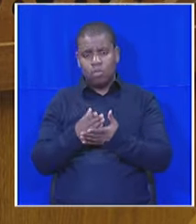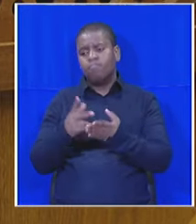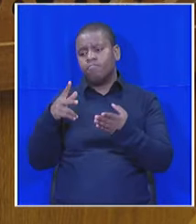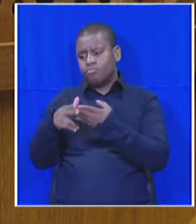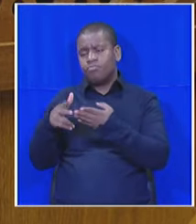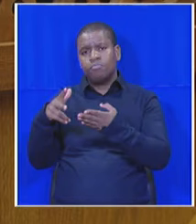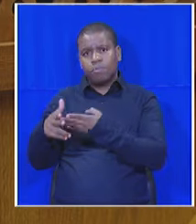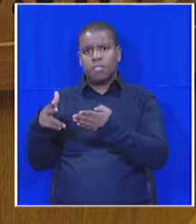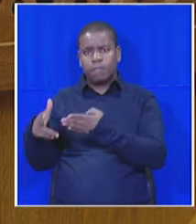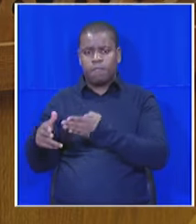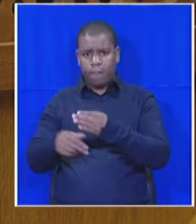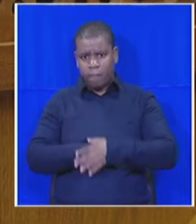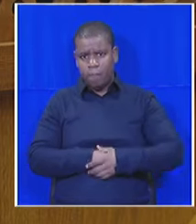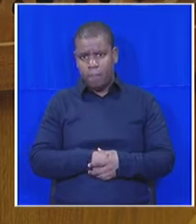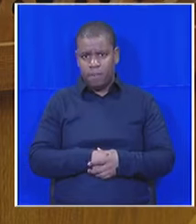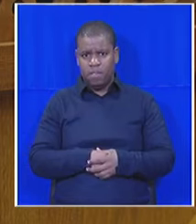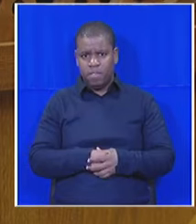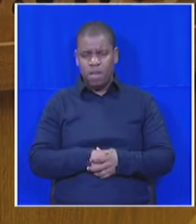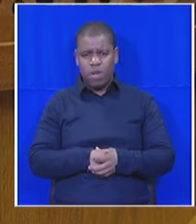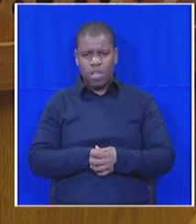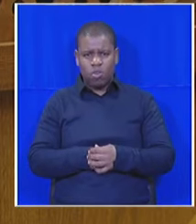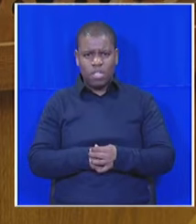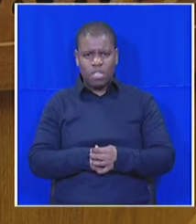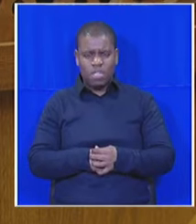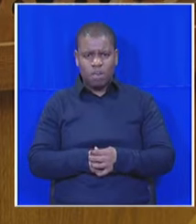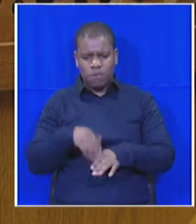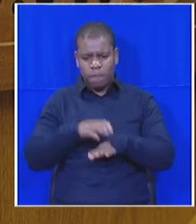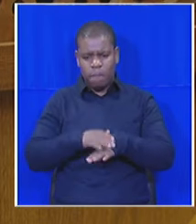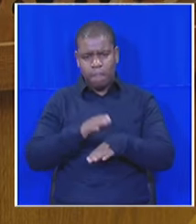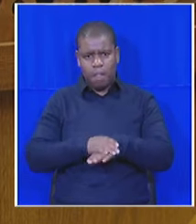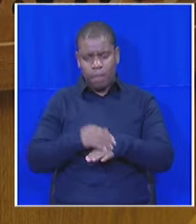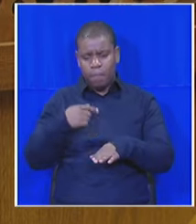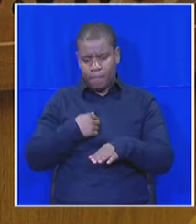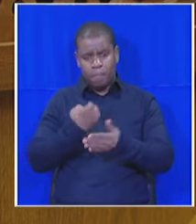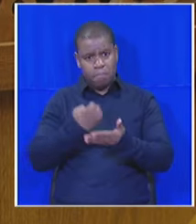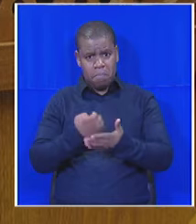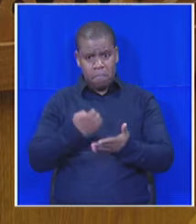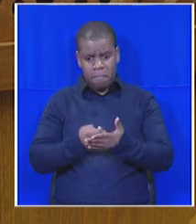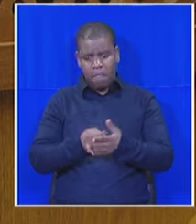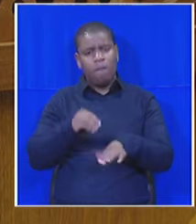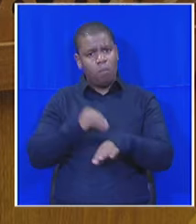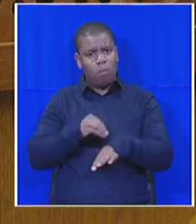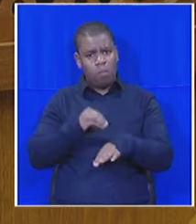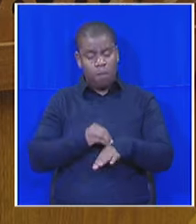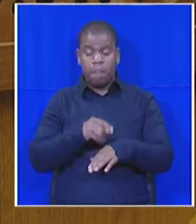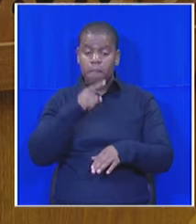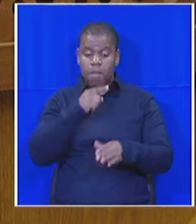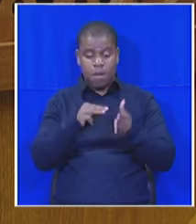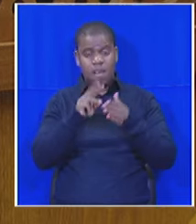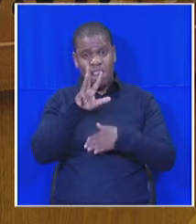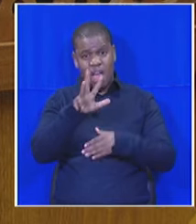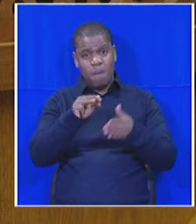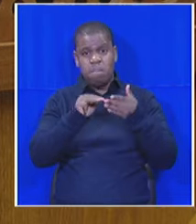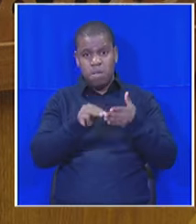across all national departments. This country is in dire economic straits. Nearly 9 million jobless South